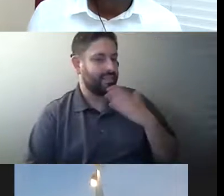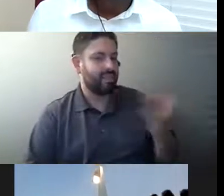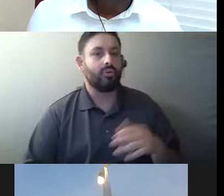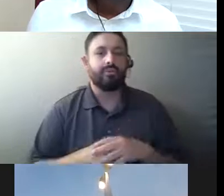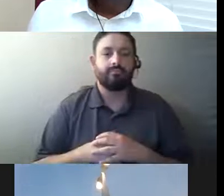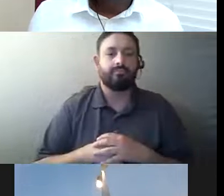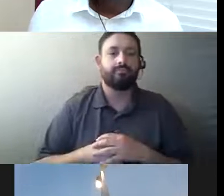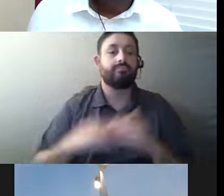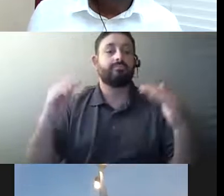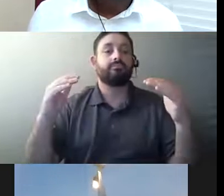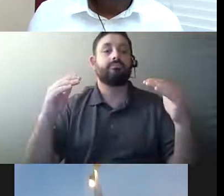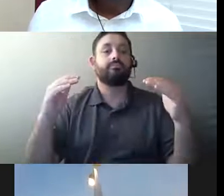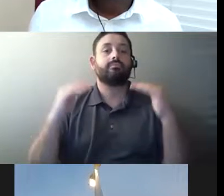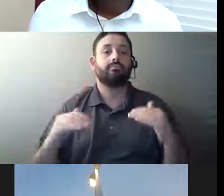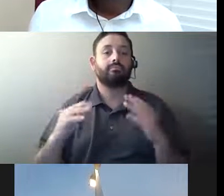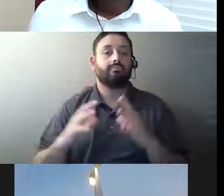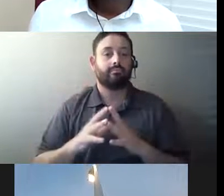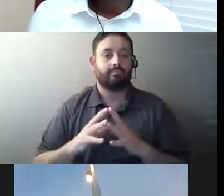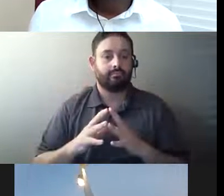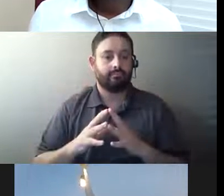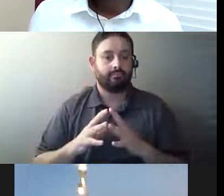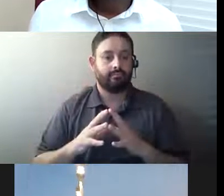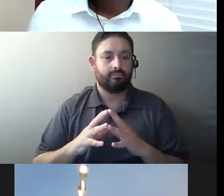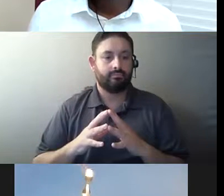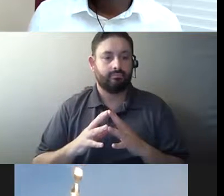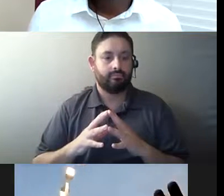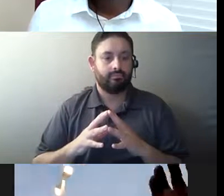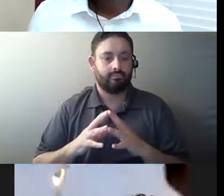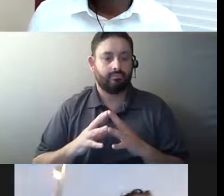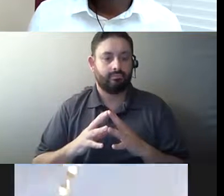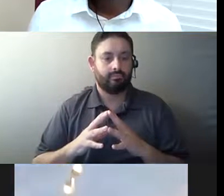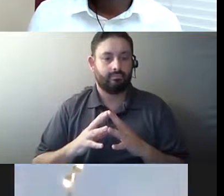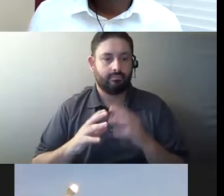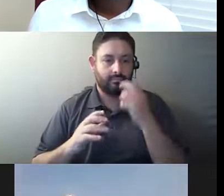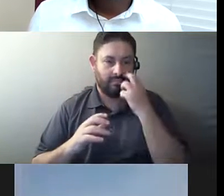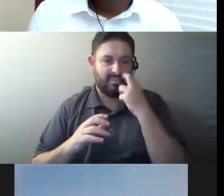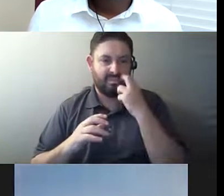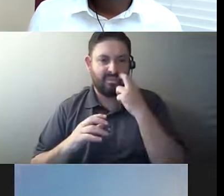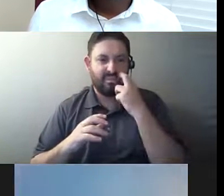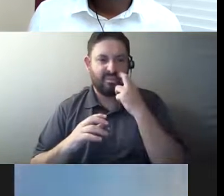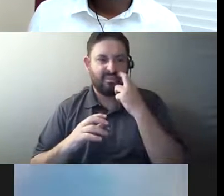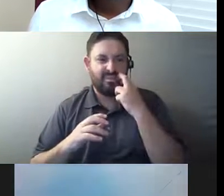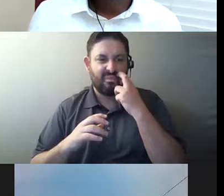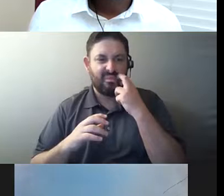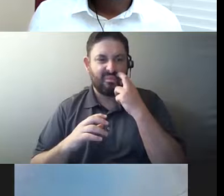And the next candidate to answer this question